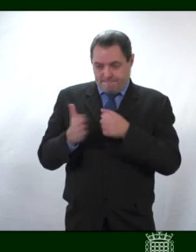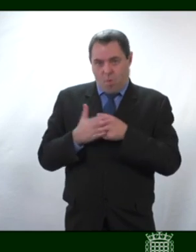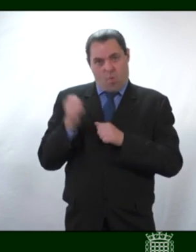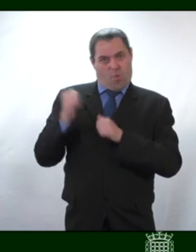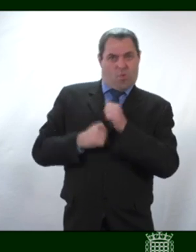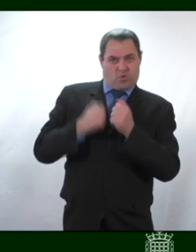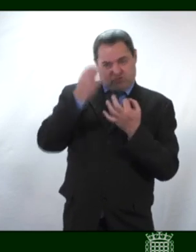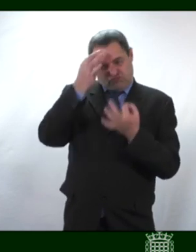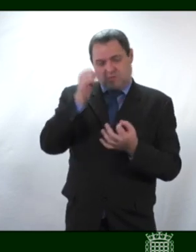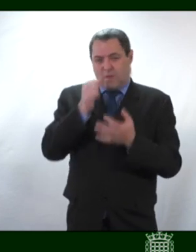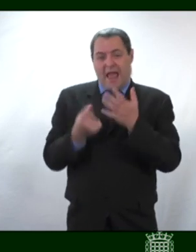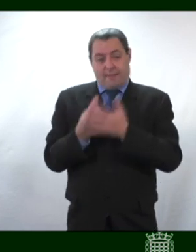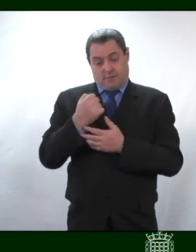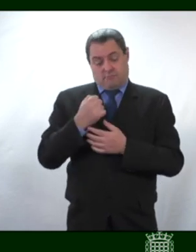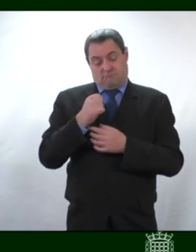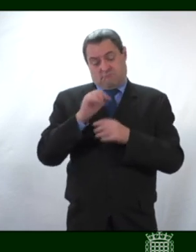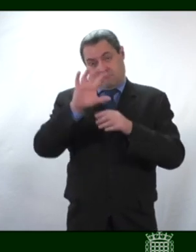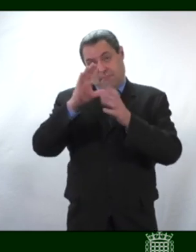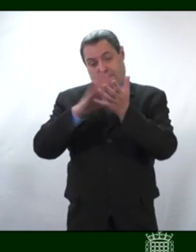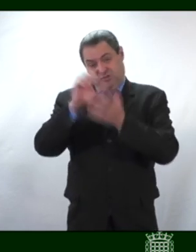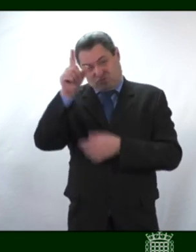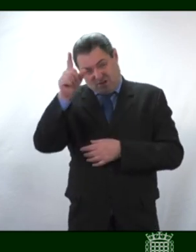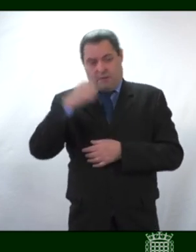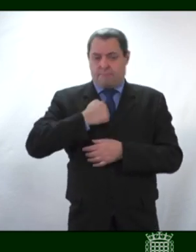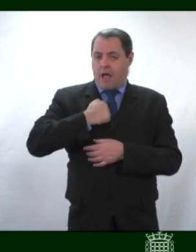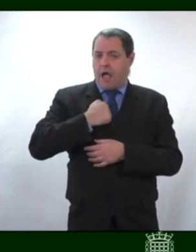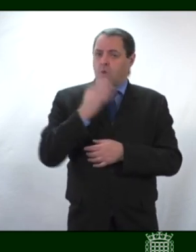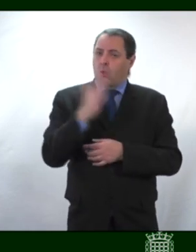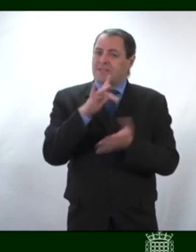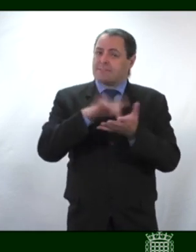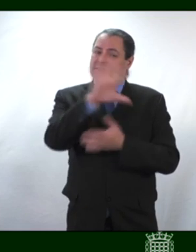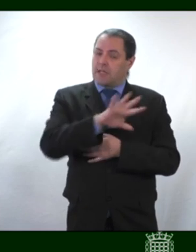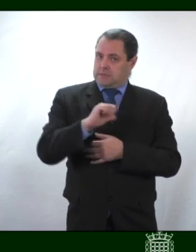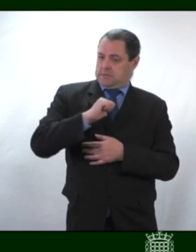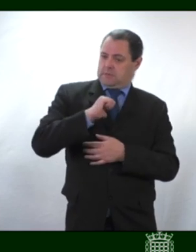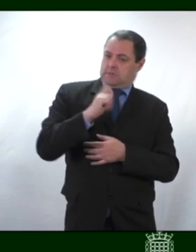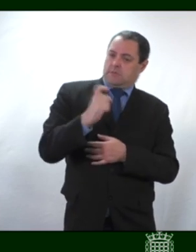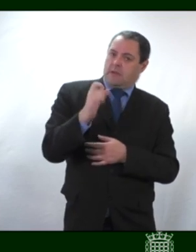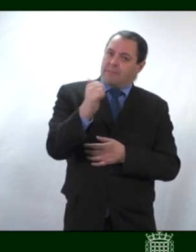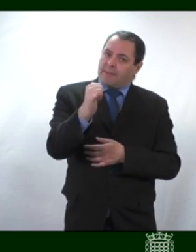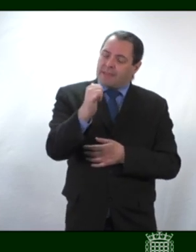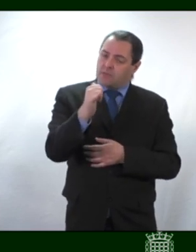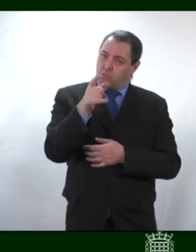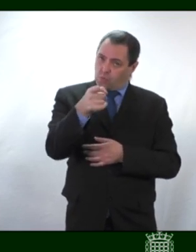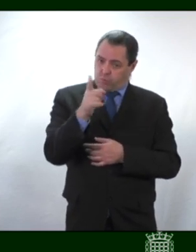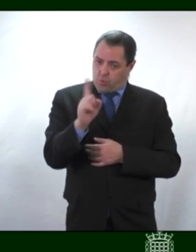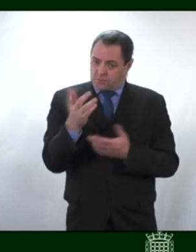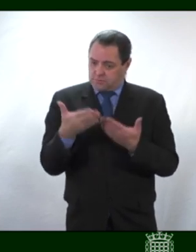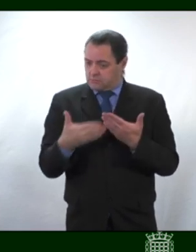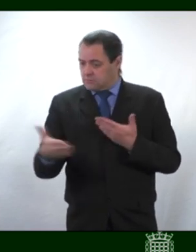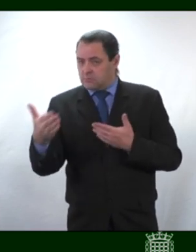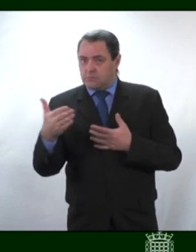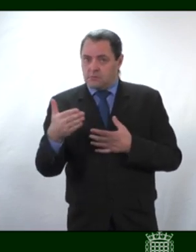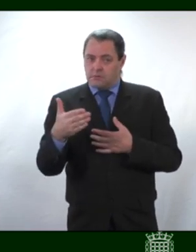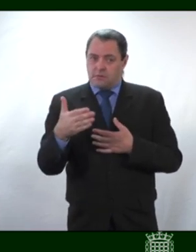what has happened today, including my own in the West Midlands. So can the Secretary of State assure the House that as